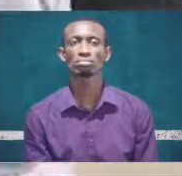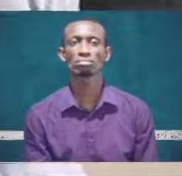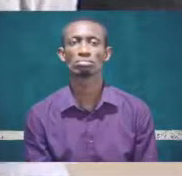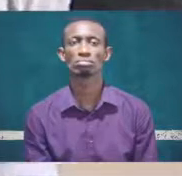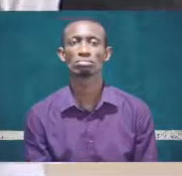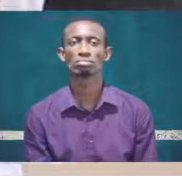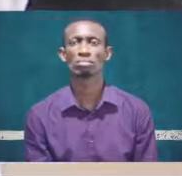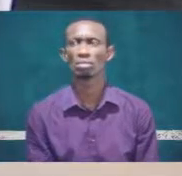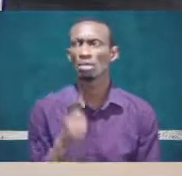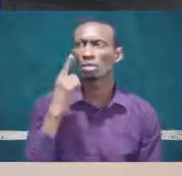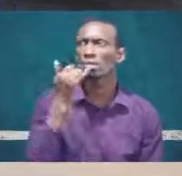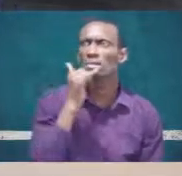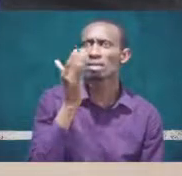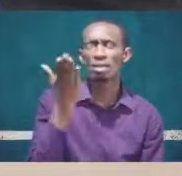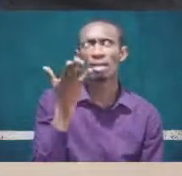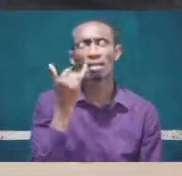Is there any mistake?